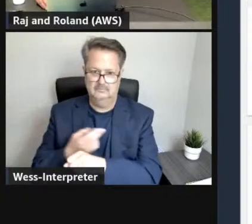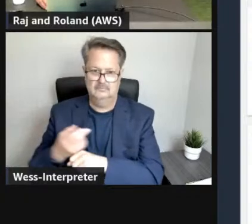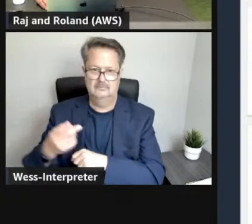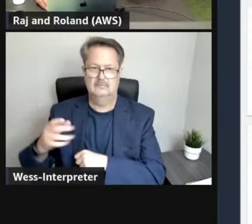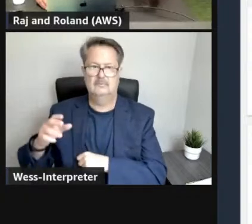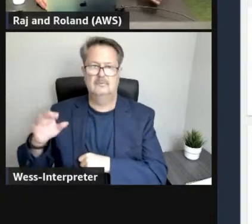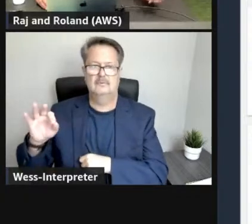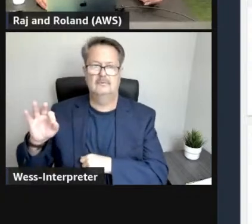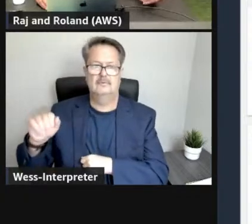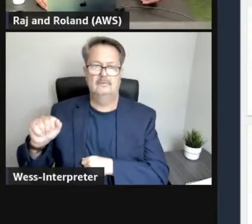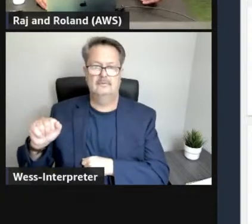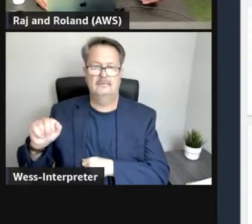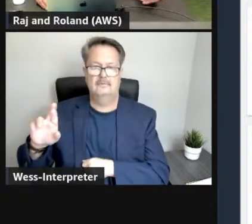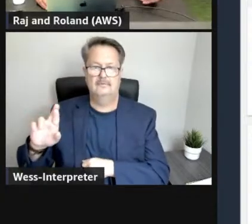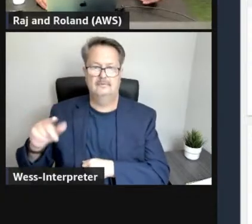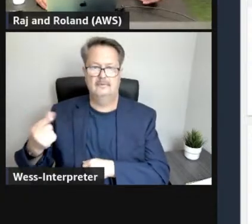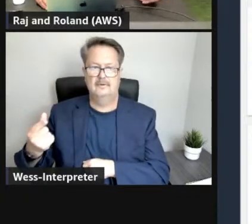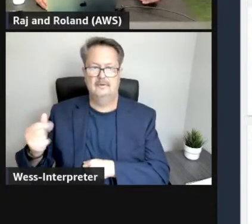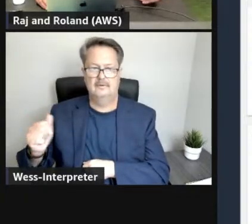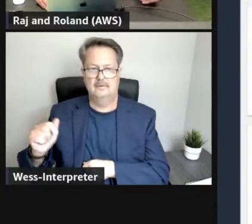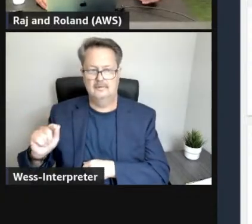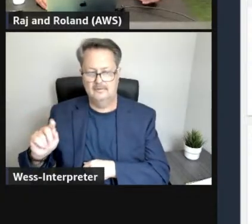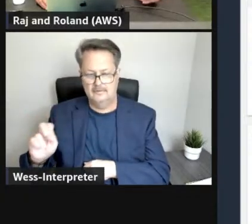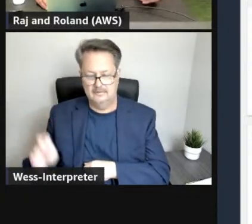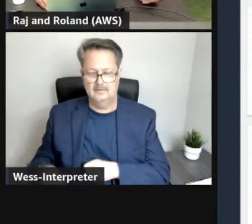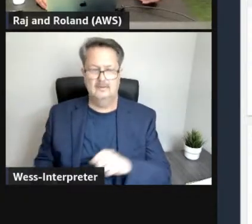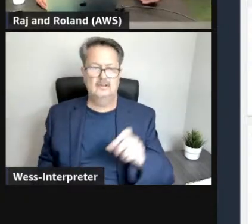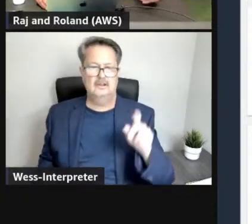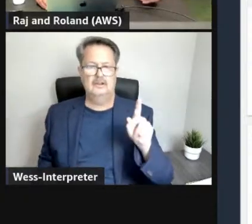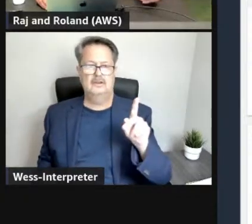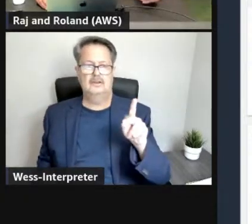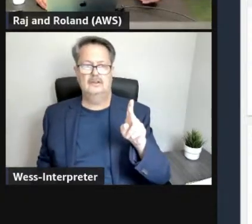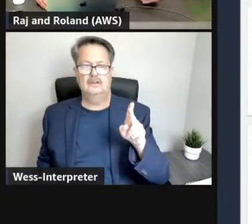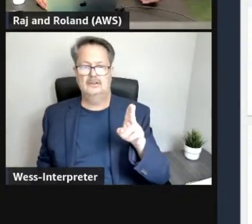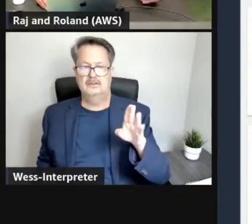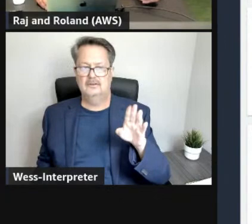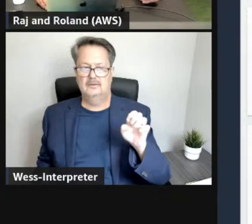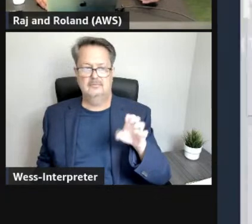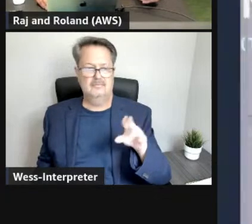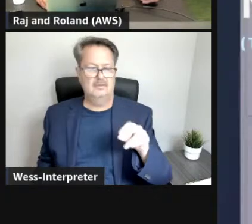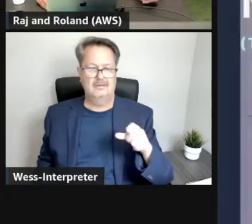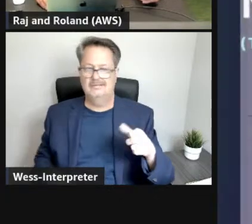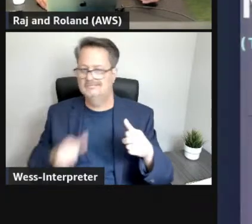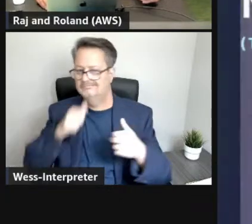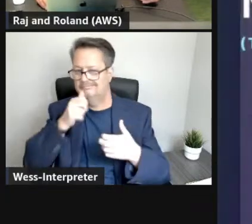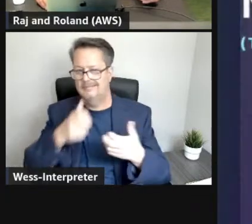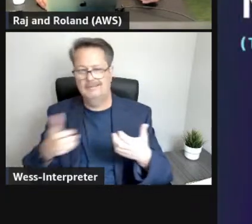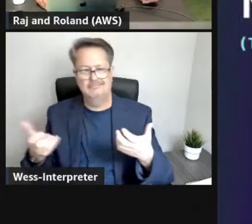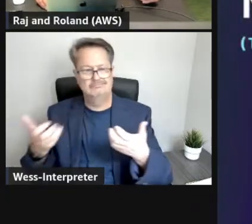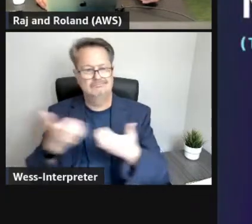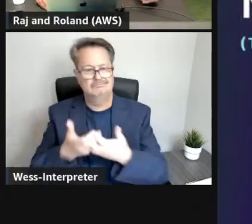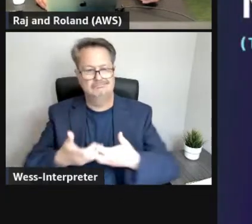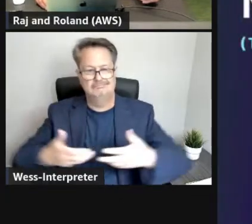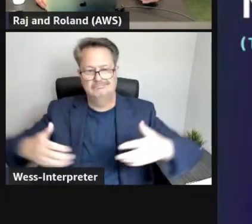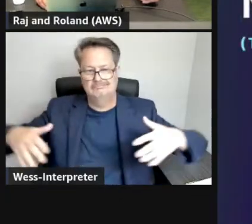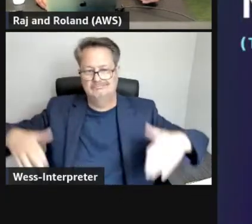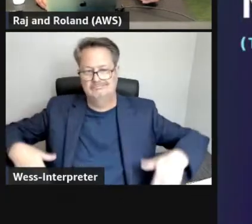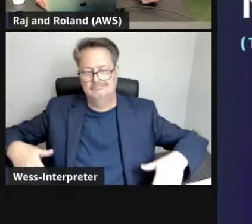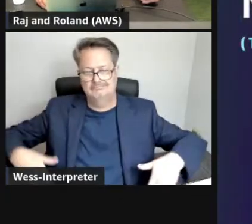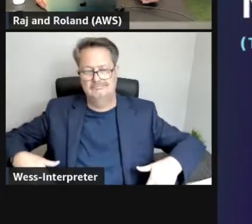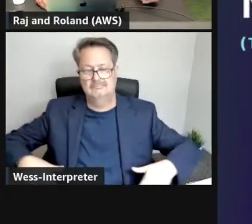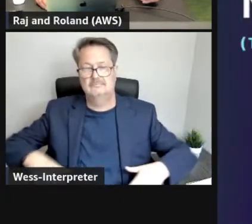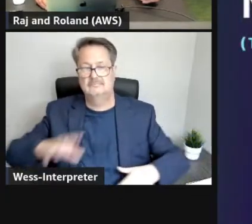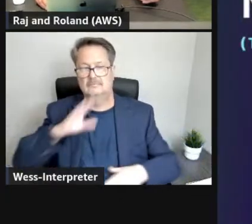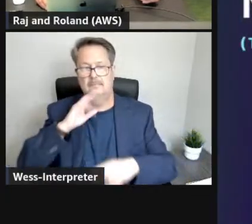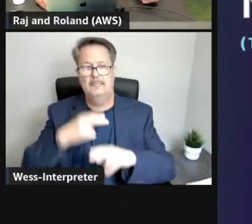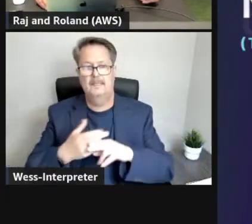optimize those. KubeCost doesn't work with Fargate yet because Fargate doesn't support daemon set. Let's talk about network cost. Roland